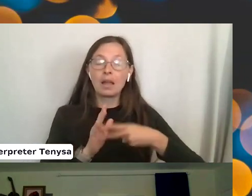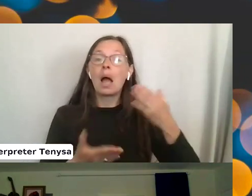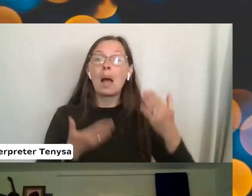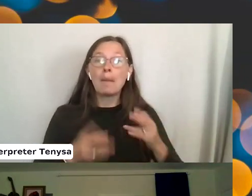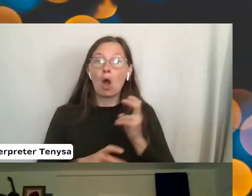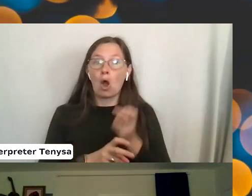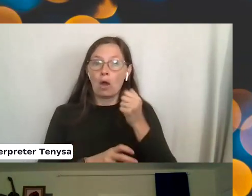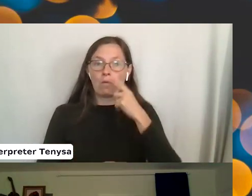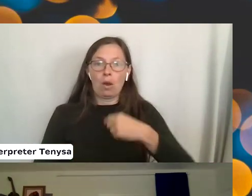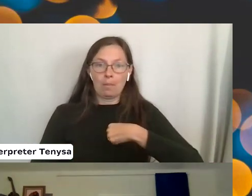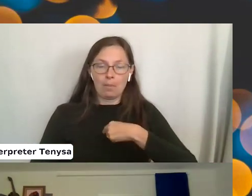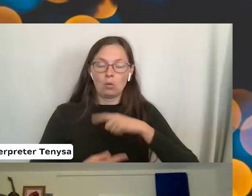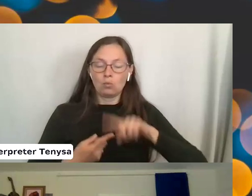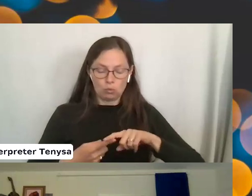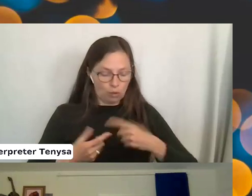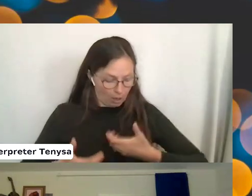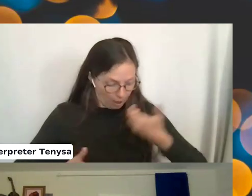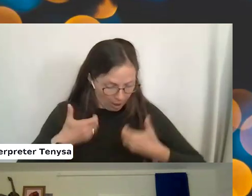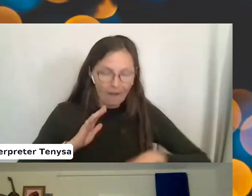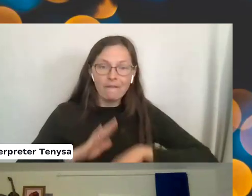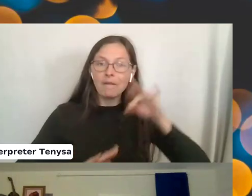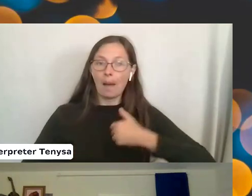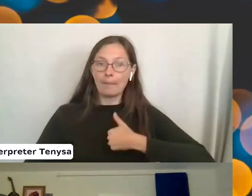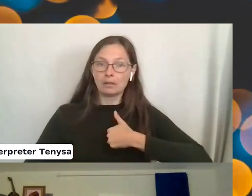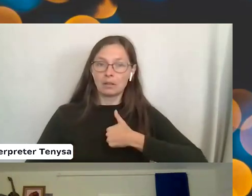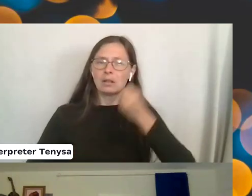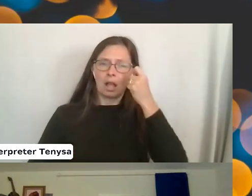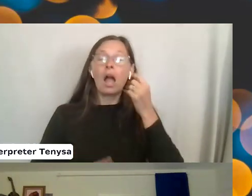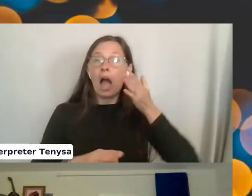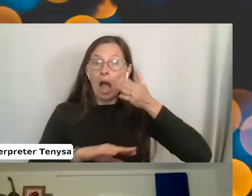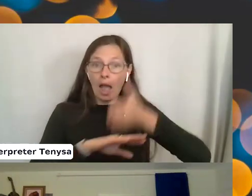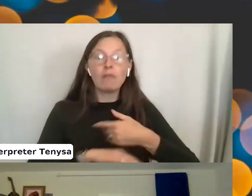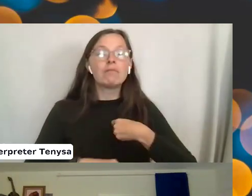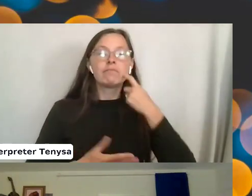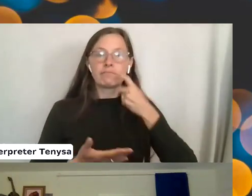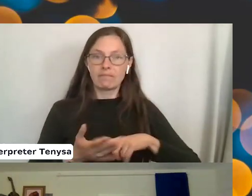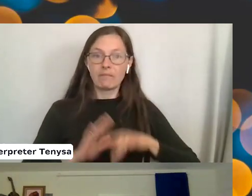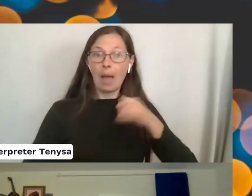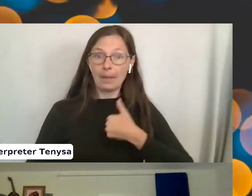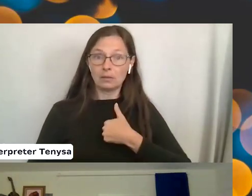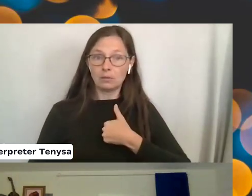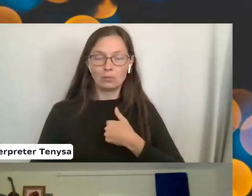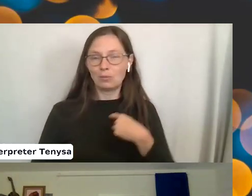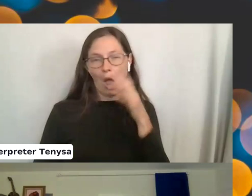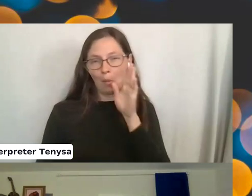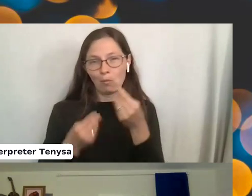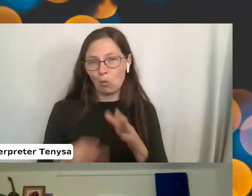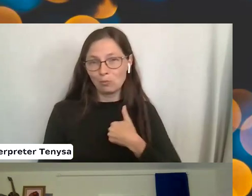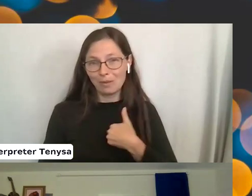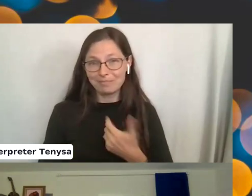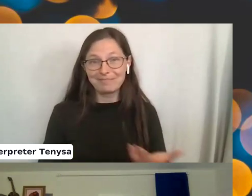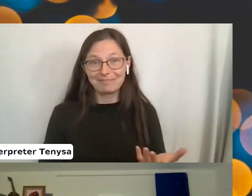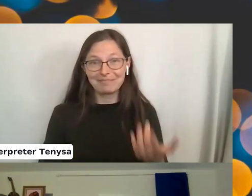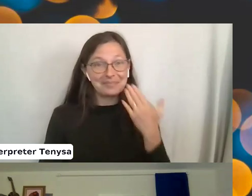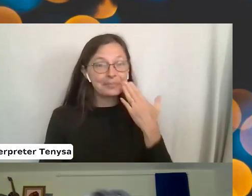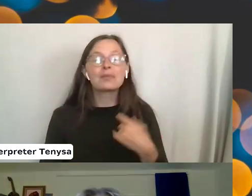to find myself. But once I found myself, I'm not going to lose myself. You